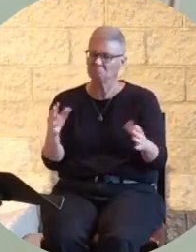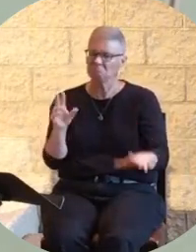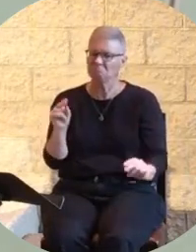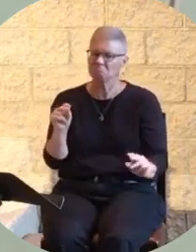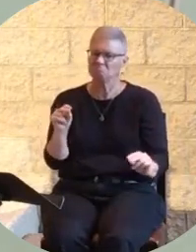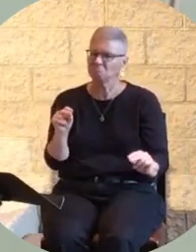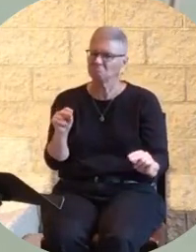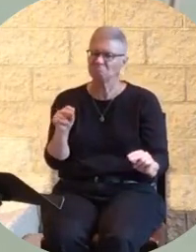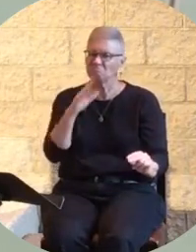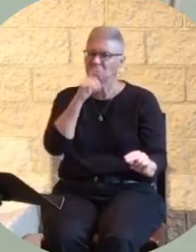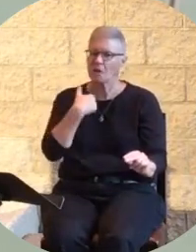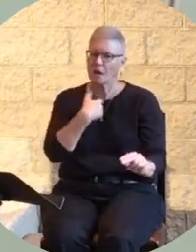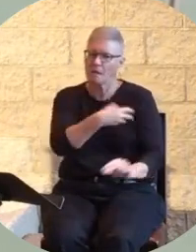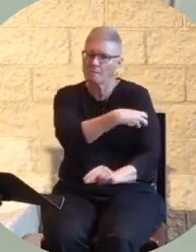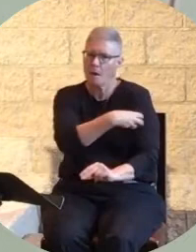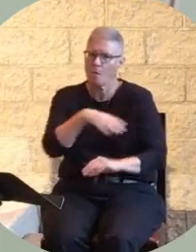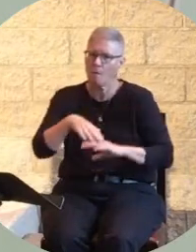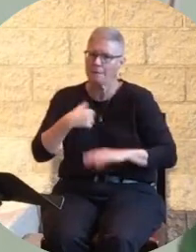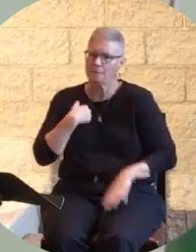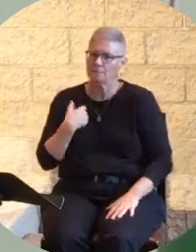nope, doesn't have power on me.